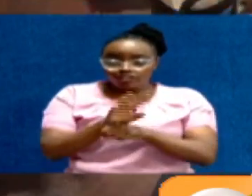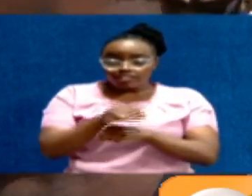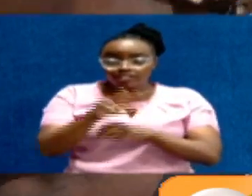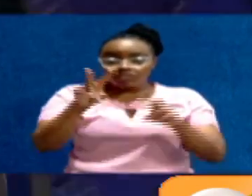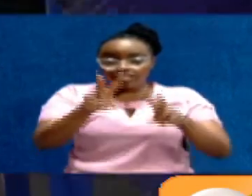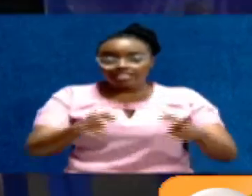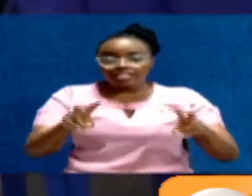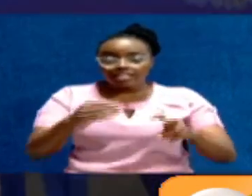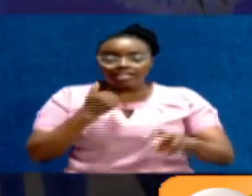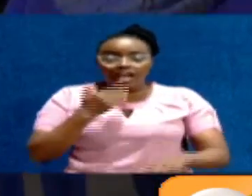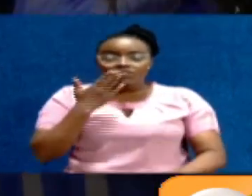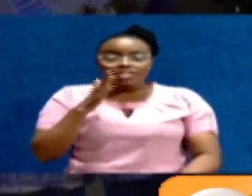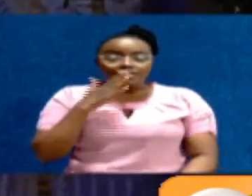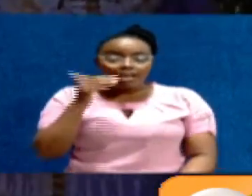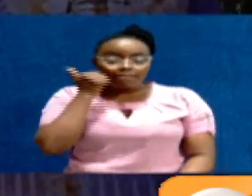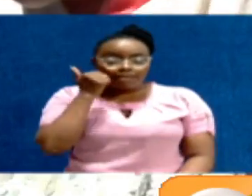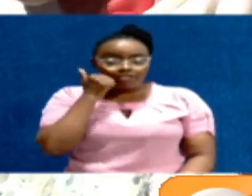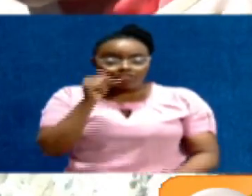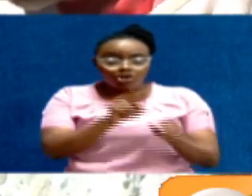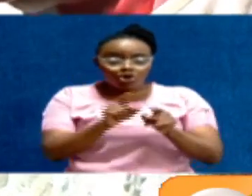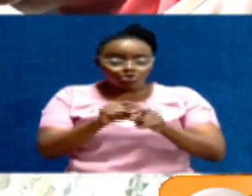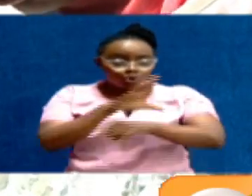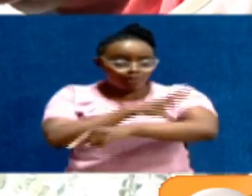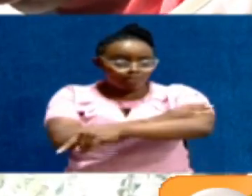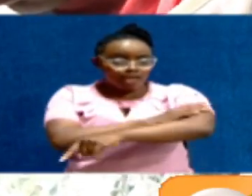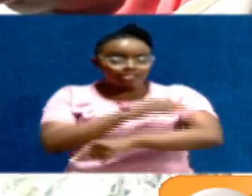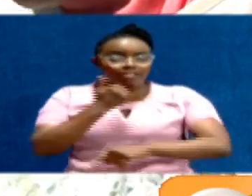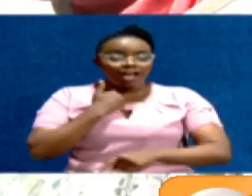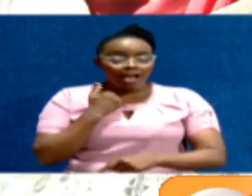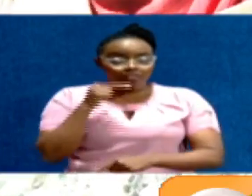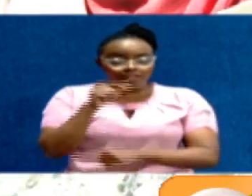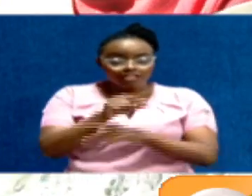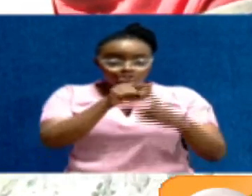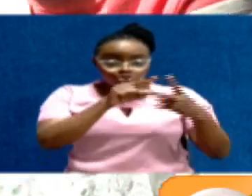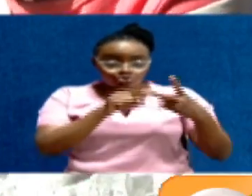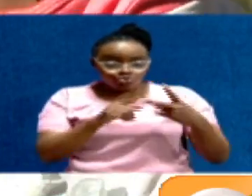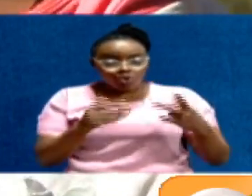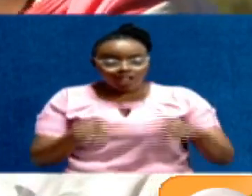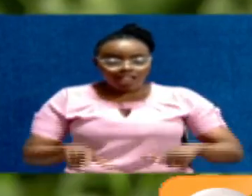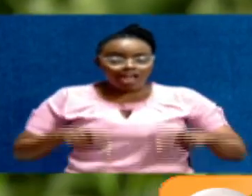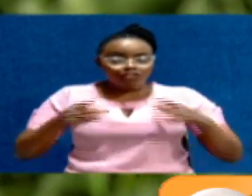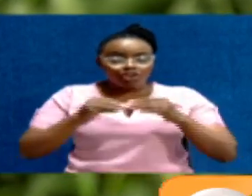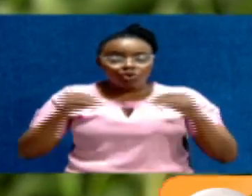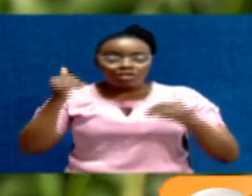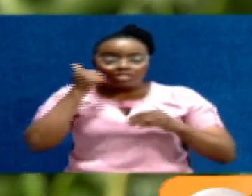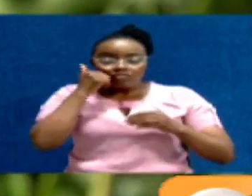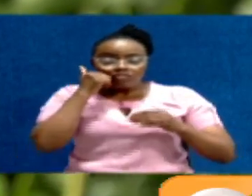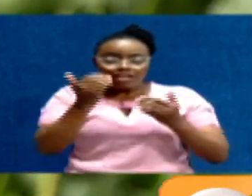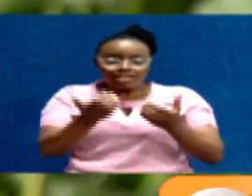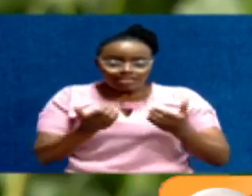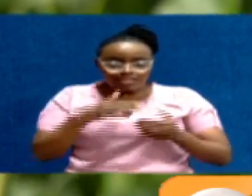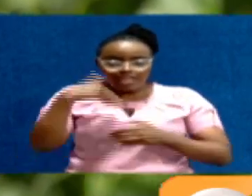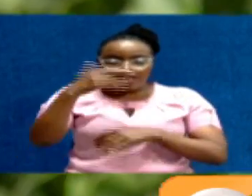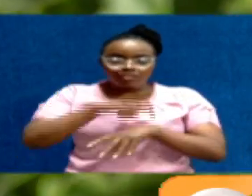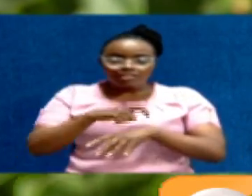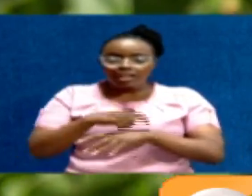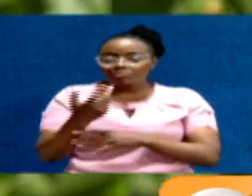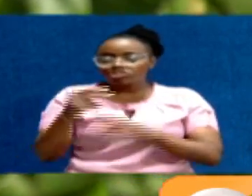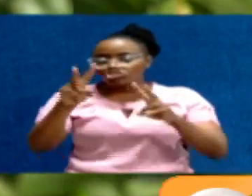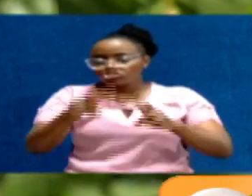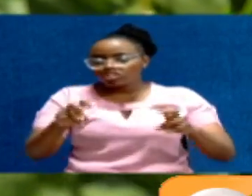she discovered she has diabetes as well as high blood pressure. These are 2 lifelong diseases that require routine medical